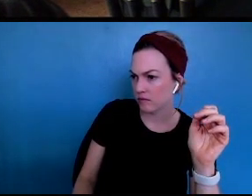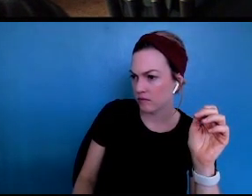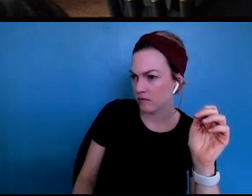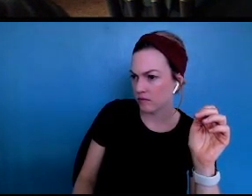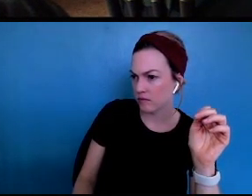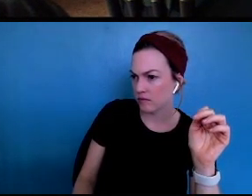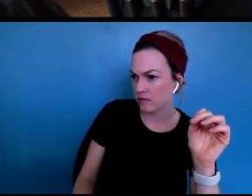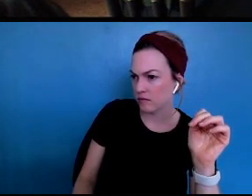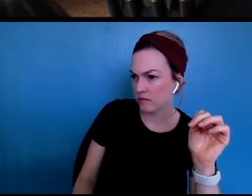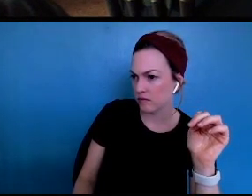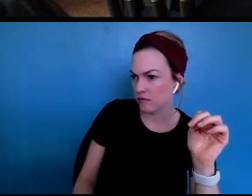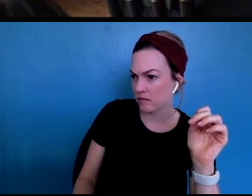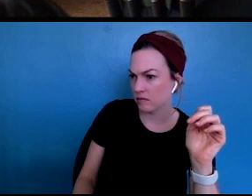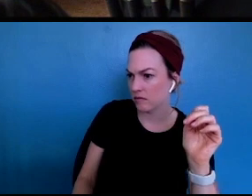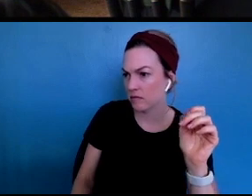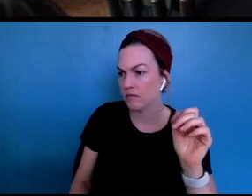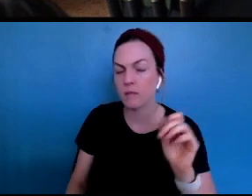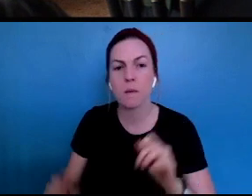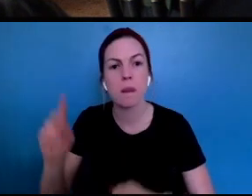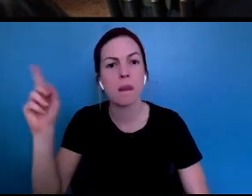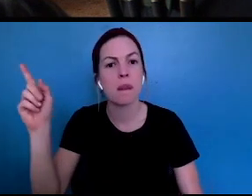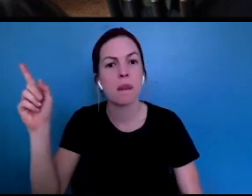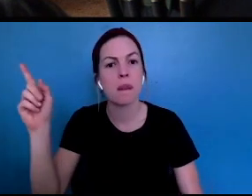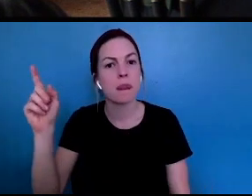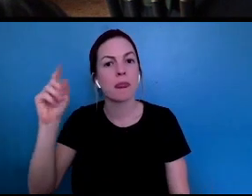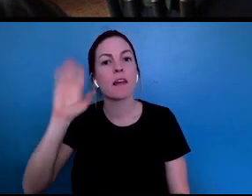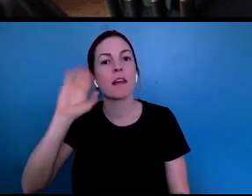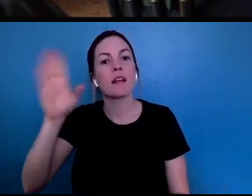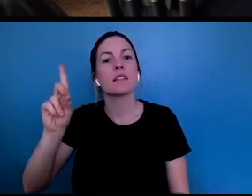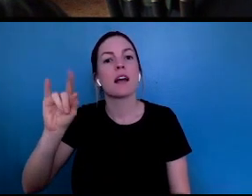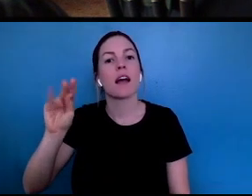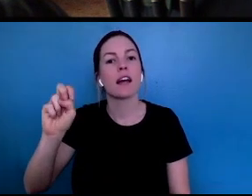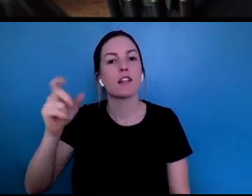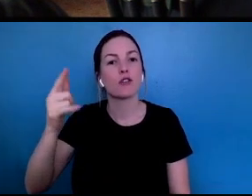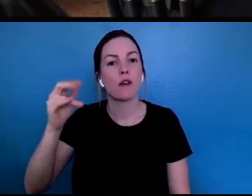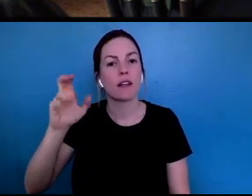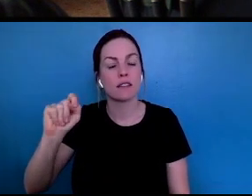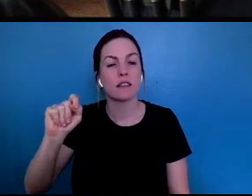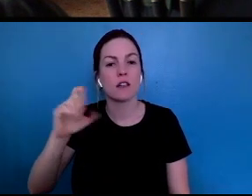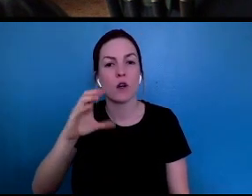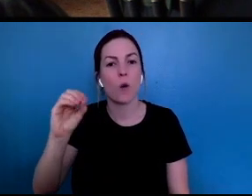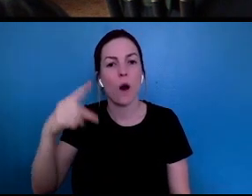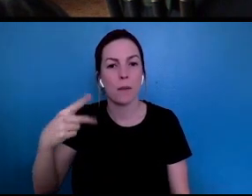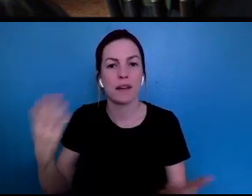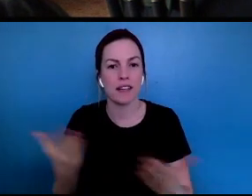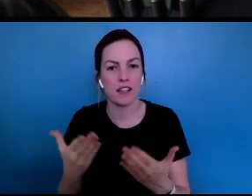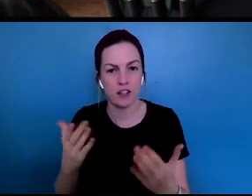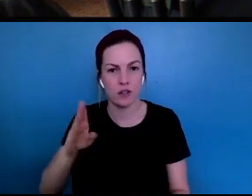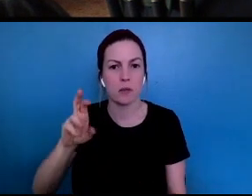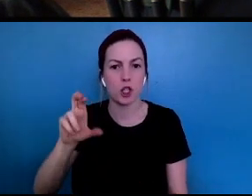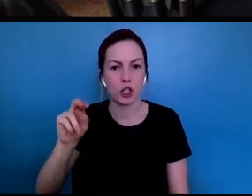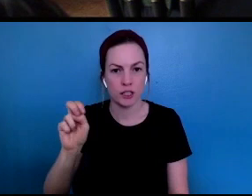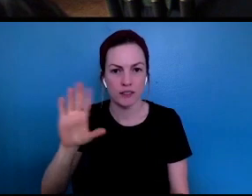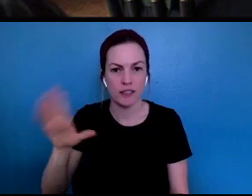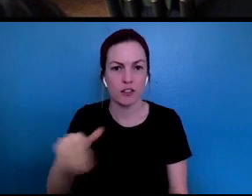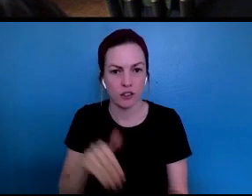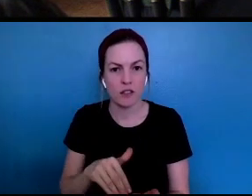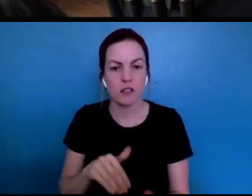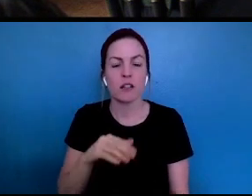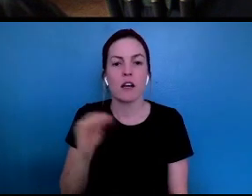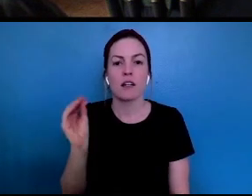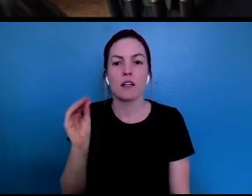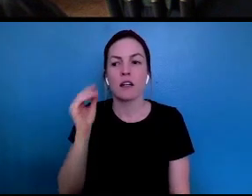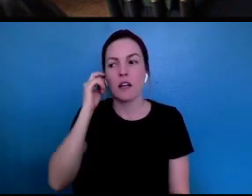Okay, hi everyone. My name is Diane Grant. I'm also a co-op here with the Burn Center. And I have a bit of a